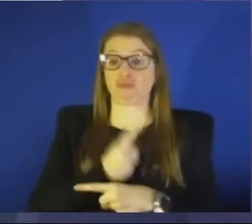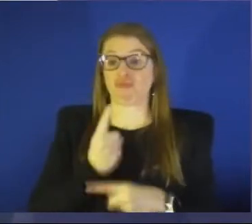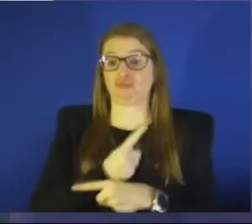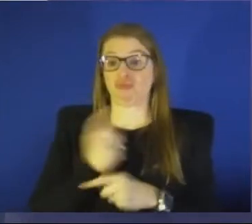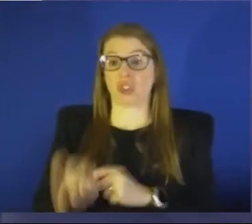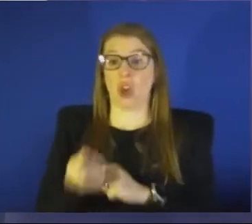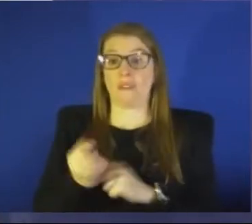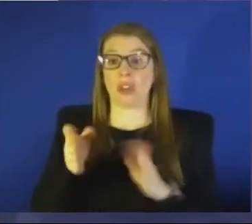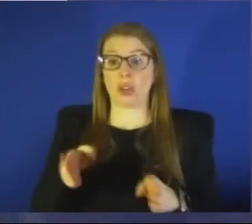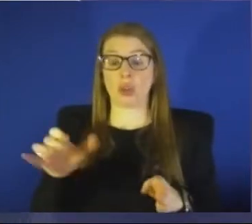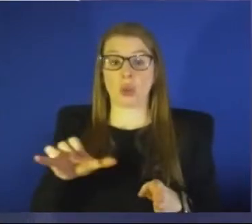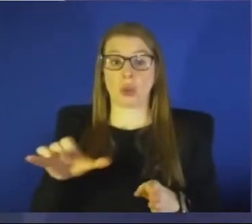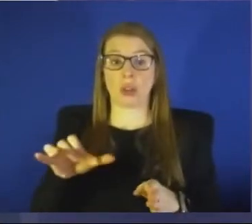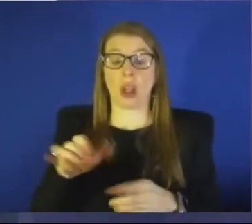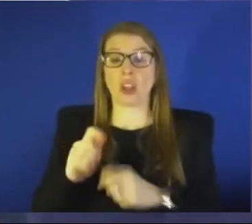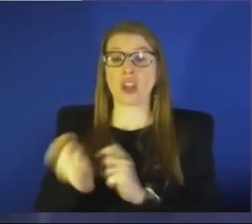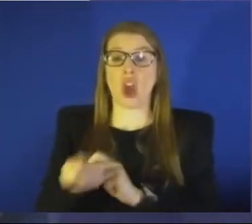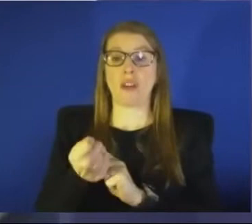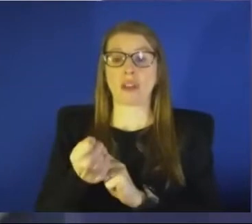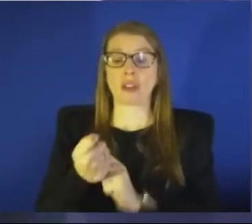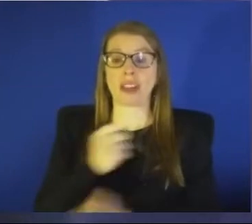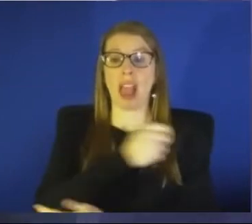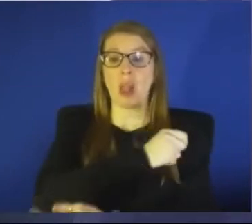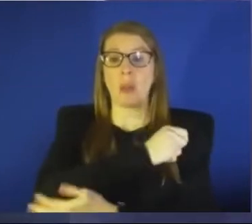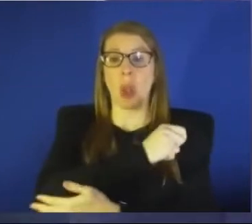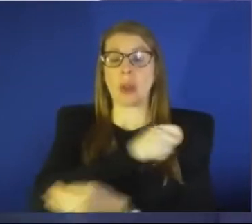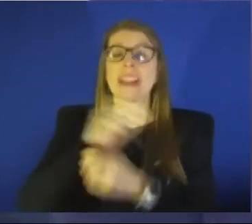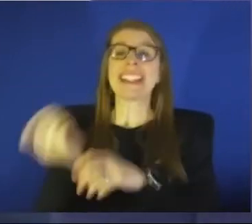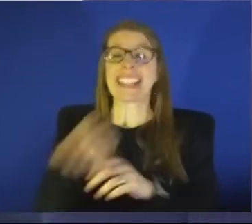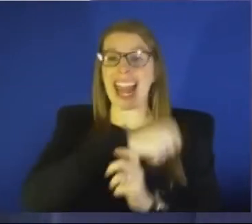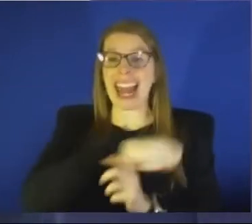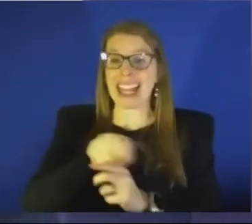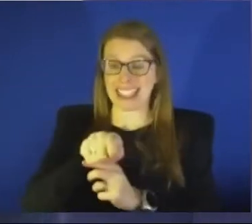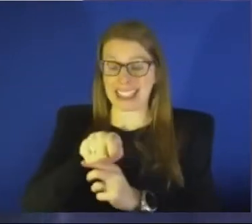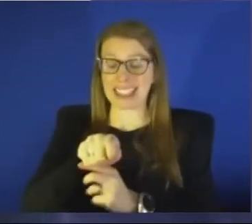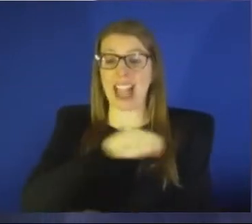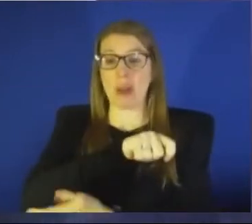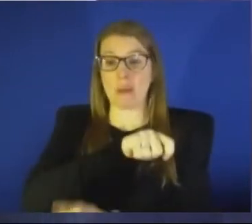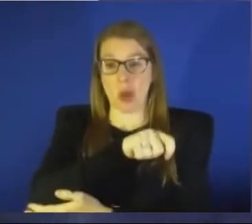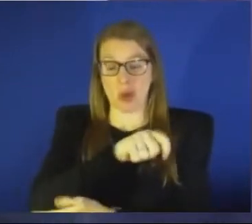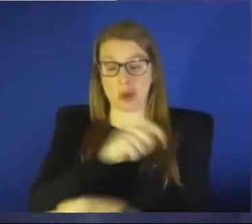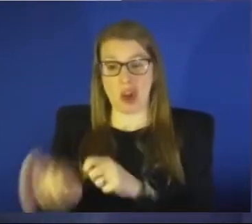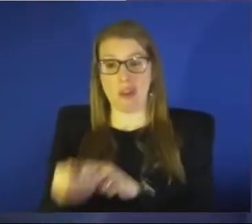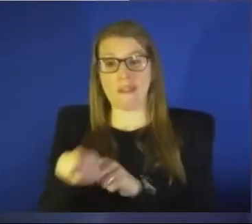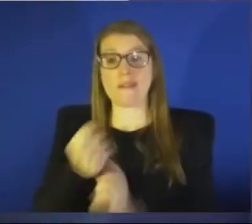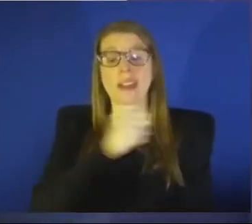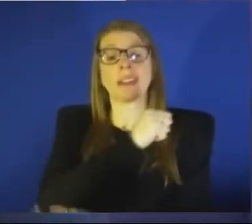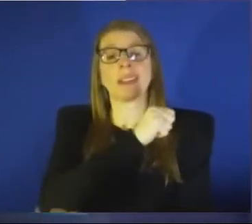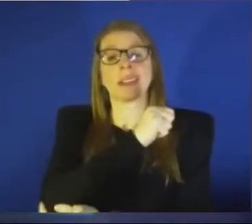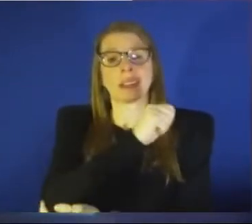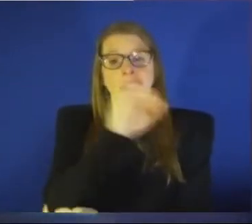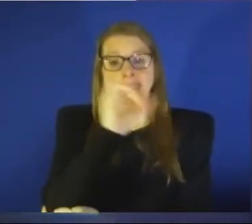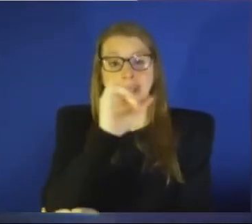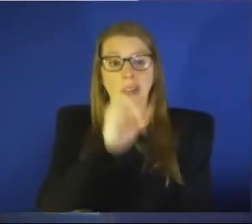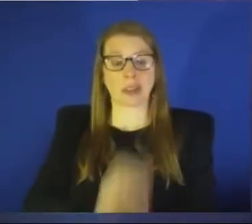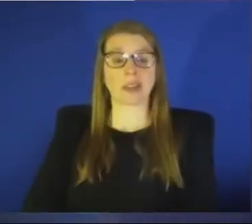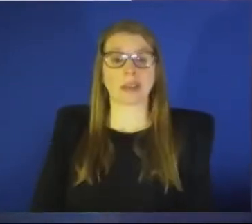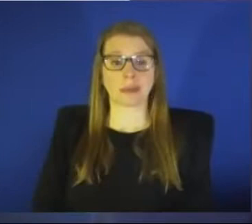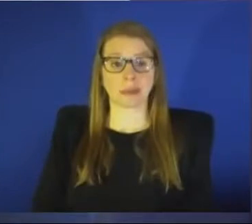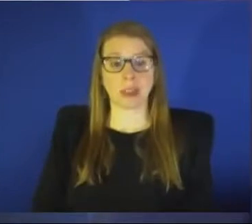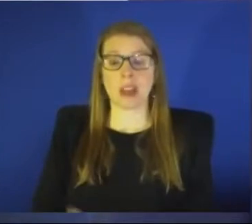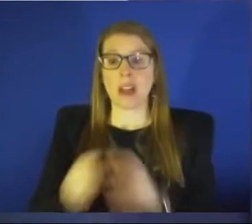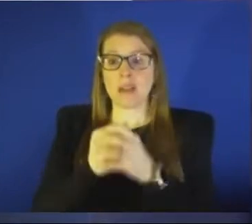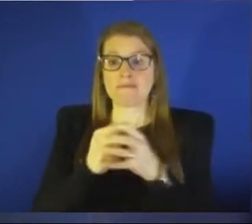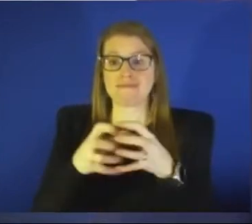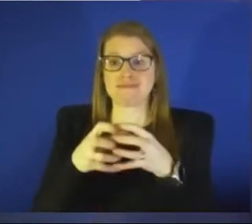called golfer's elbow. You've probably heard of tennis elbow. There's golfer's elbow too. But it's actually just elbow pain on the other side that's from inflammation and overuse.